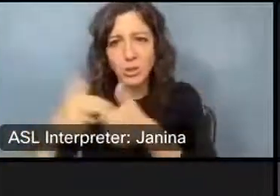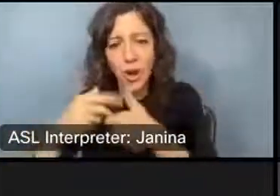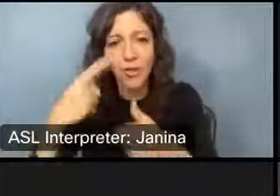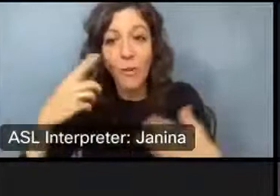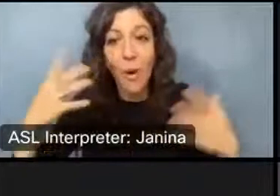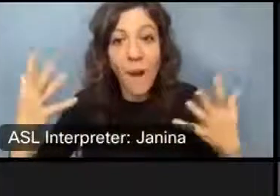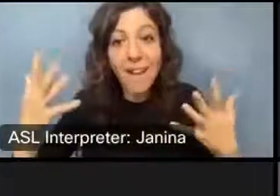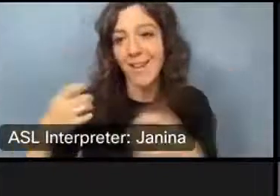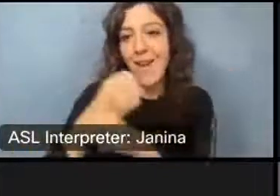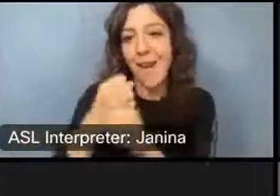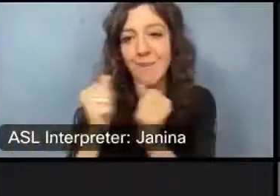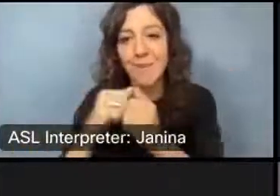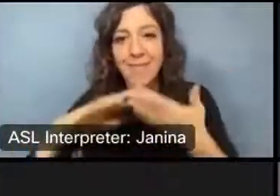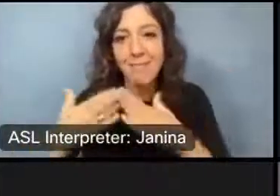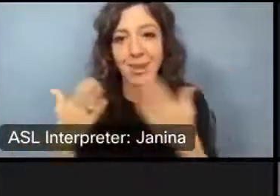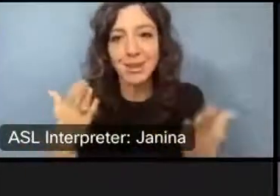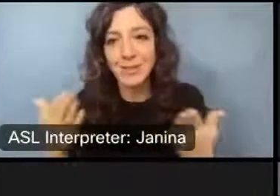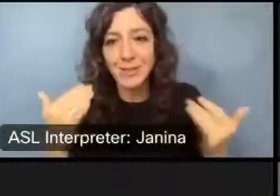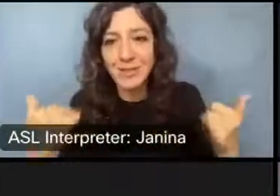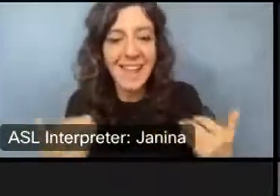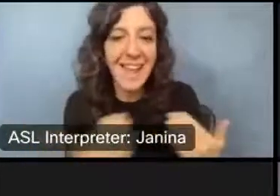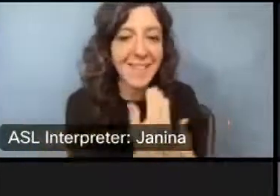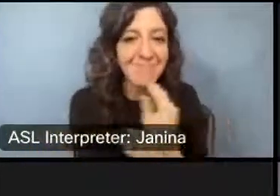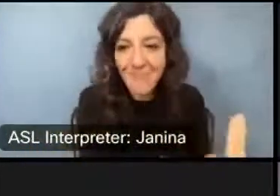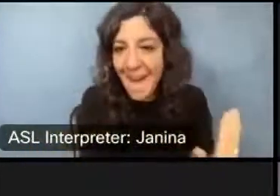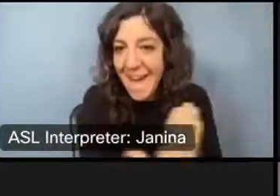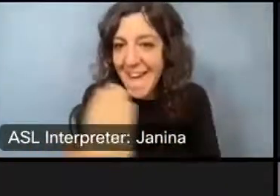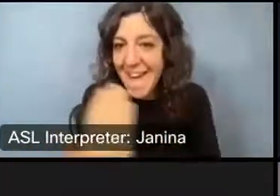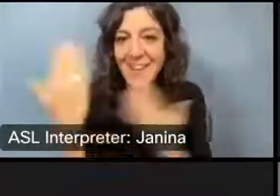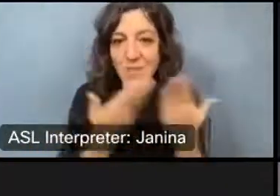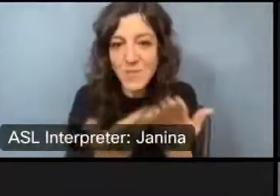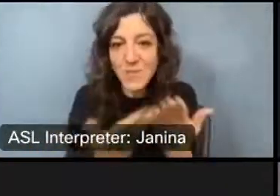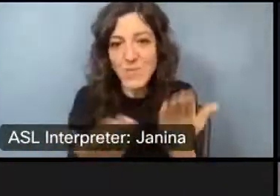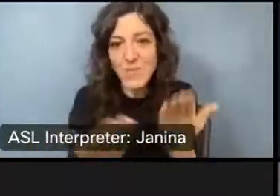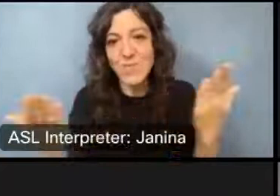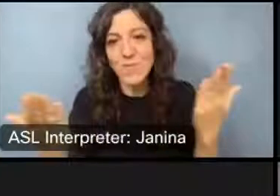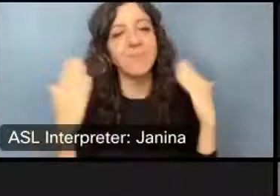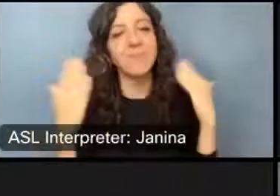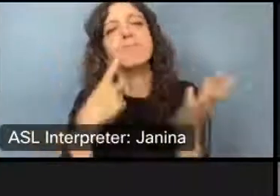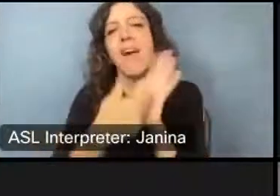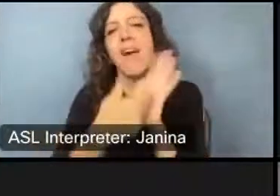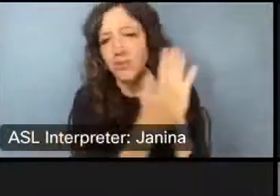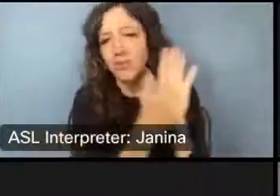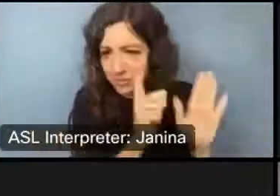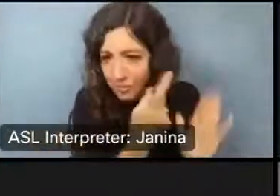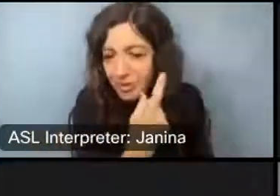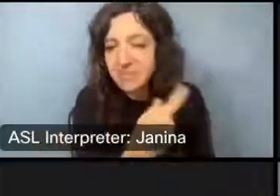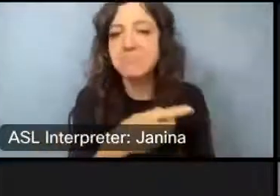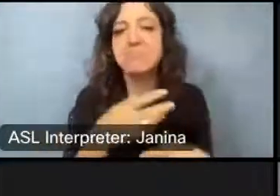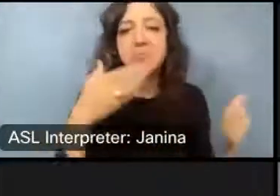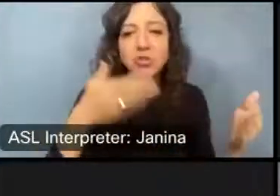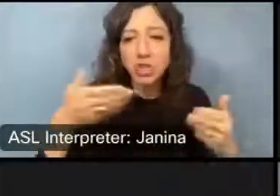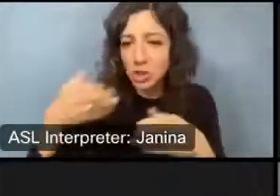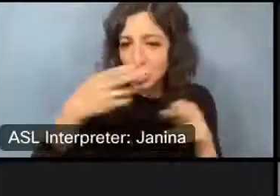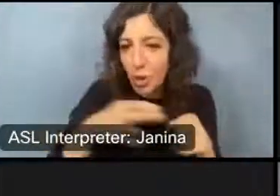with Community Services today. Good morning, everyone. Go over the agenda and do some quick introductions of